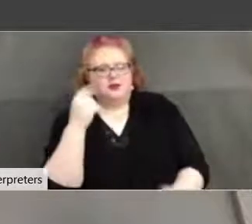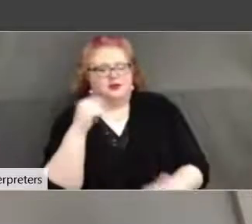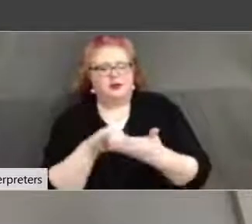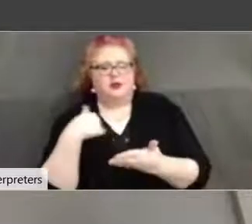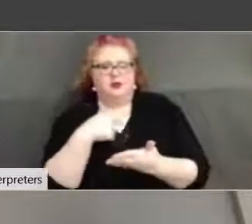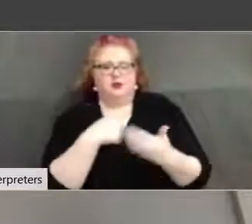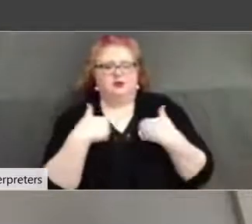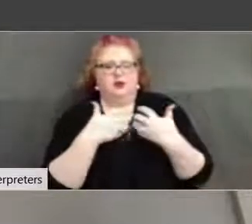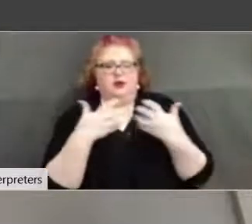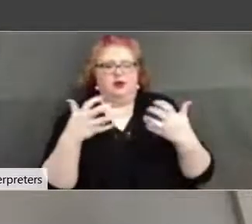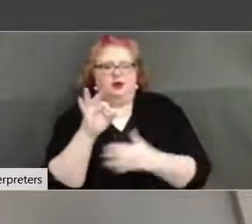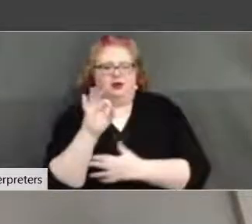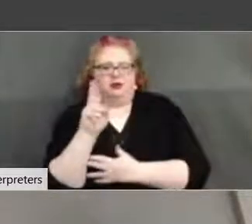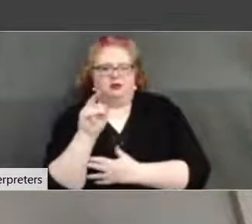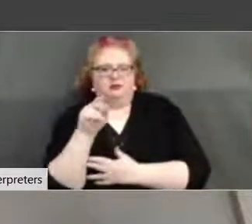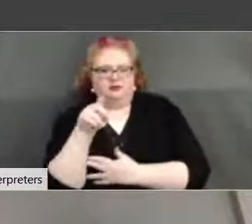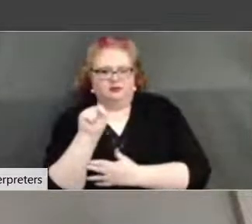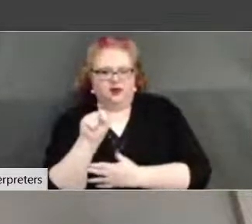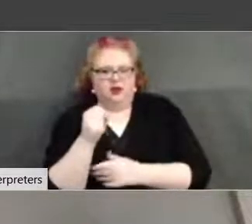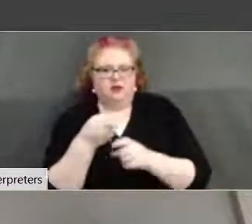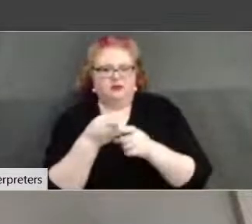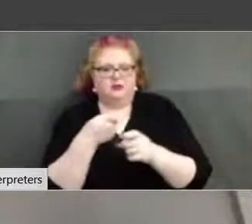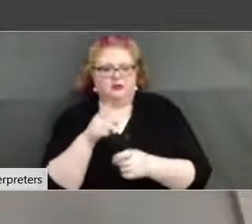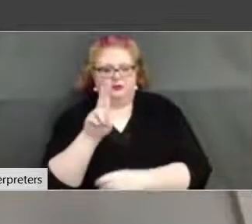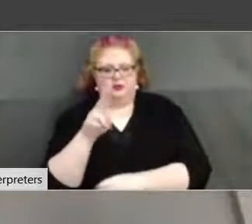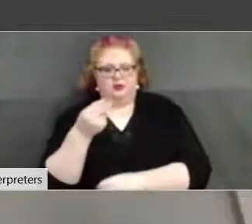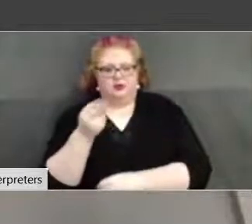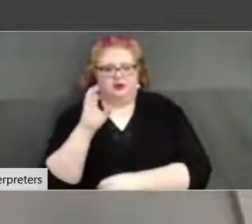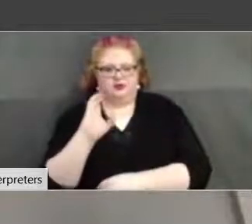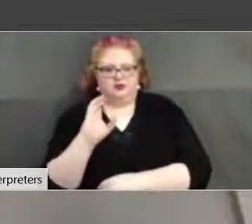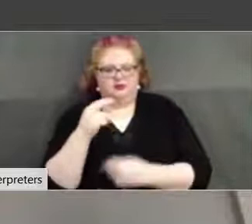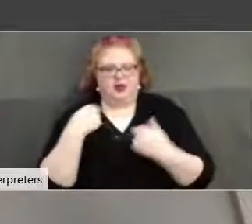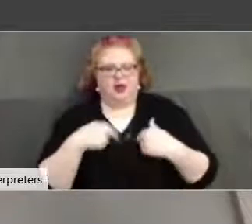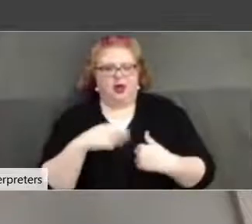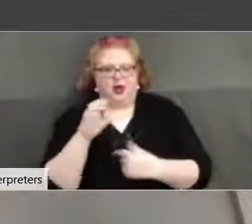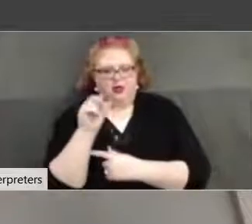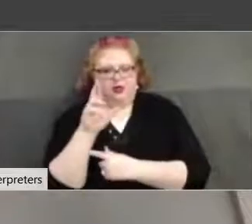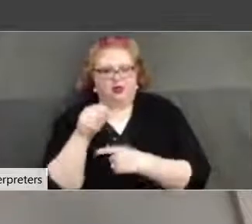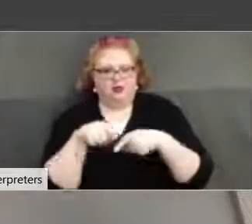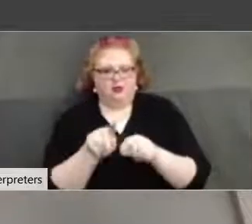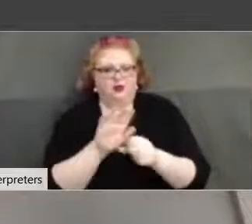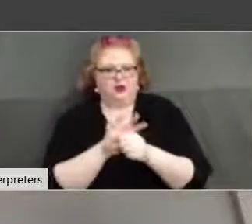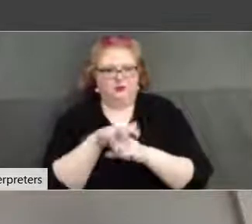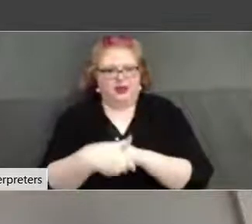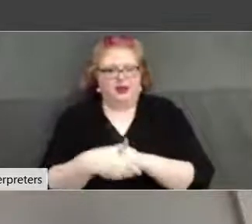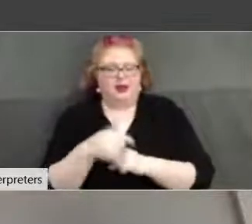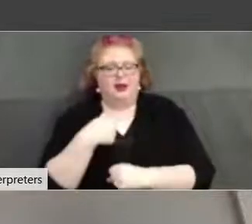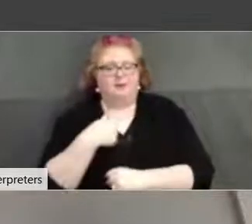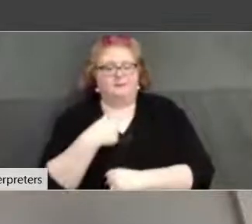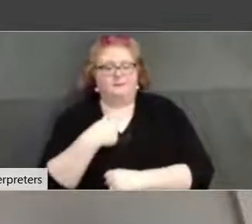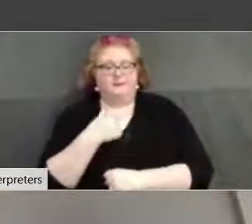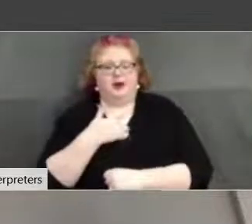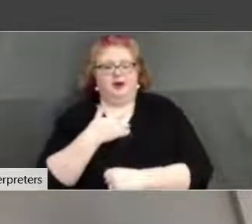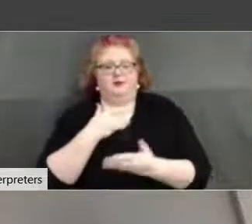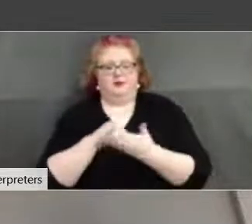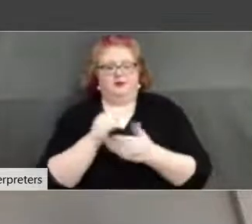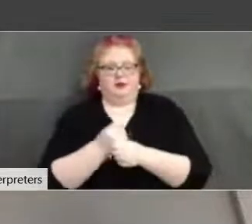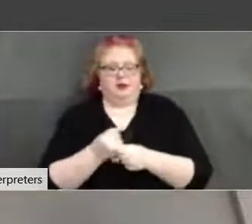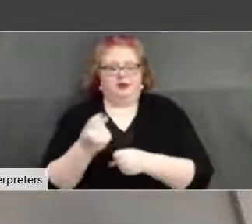health care through the pandemic. My fear is that we're headed for a really bad claims year next